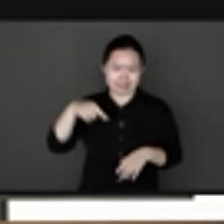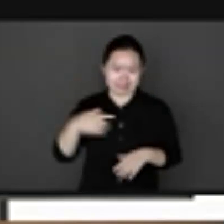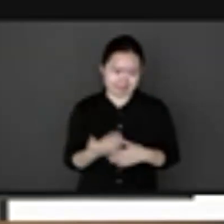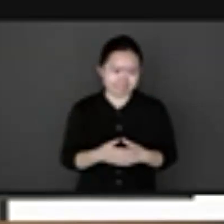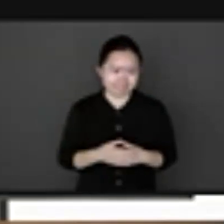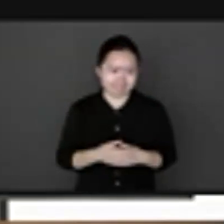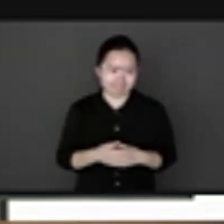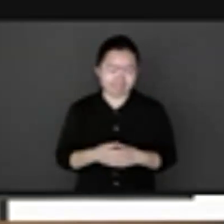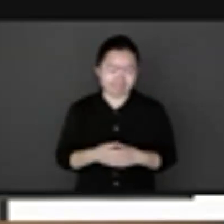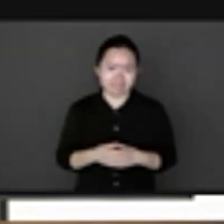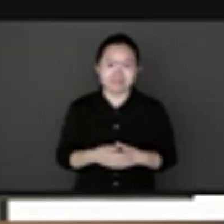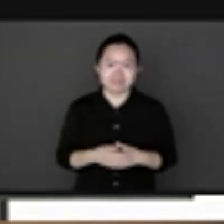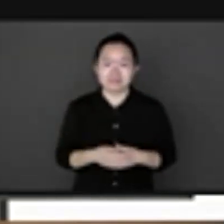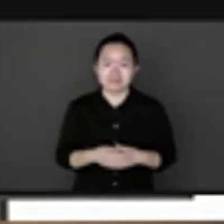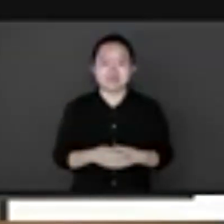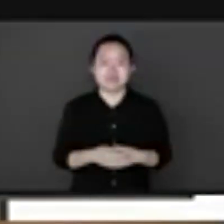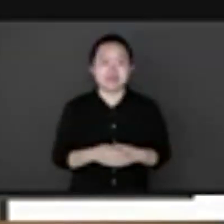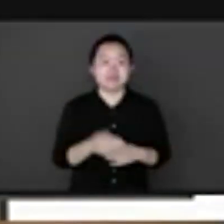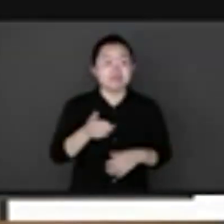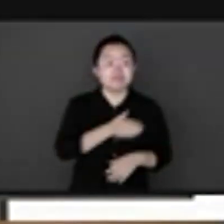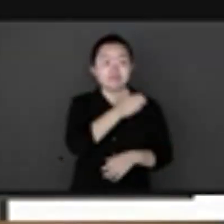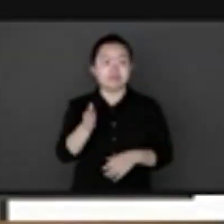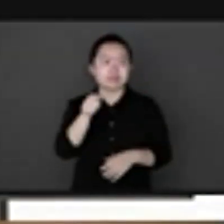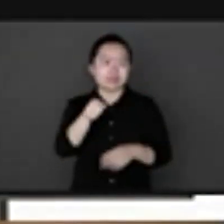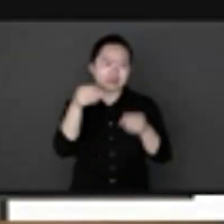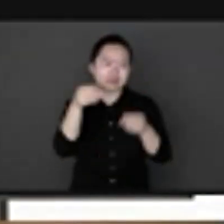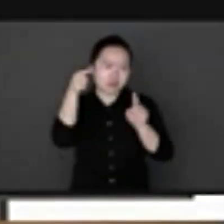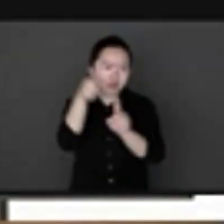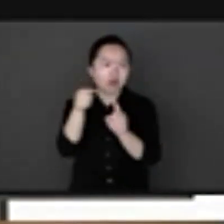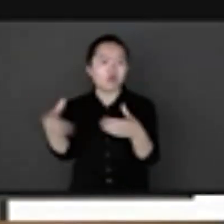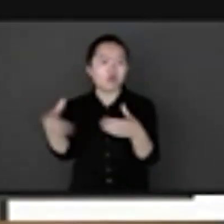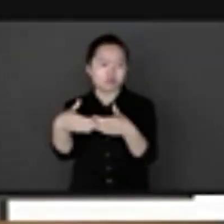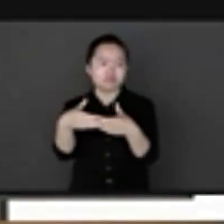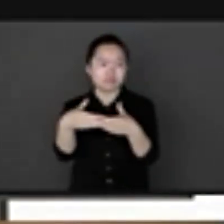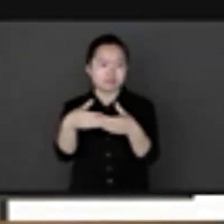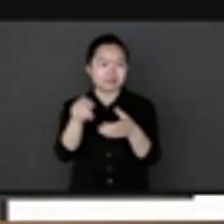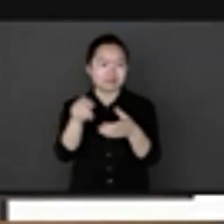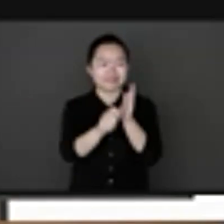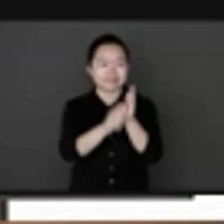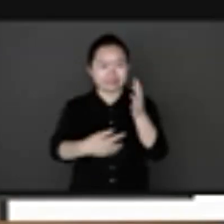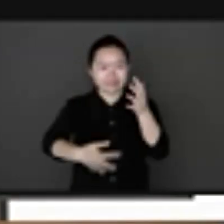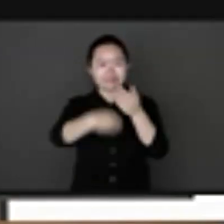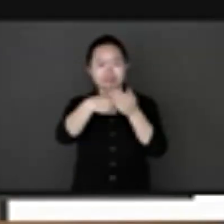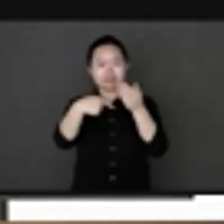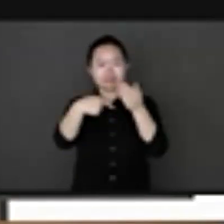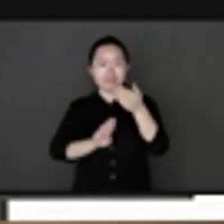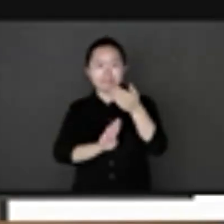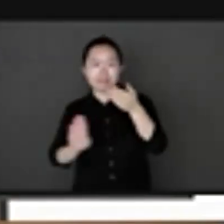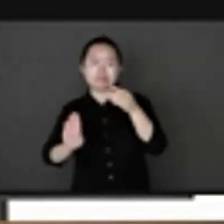found out that those which were listed as primary users are really more the secondary ones. Listed